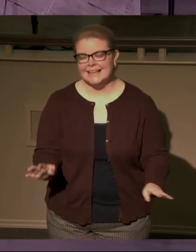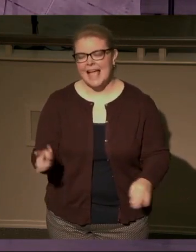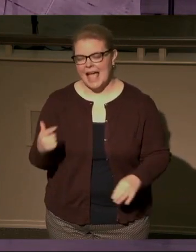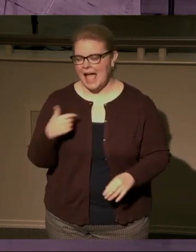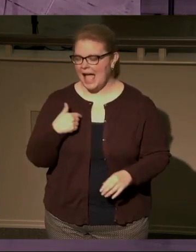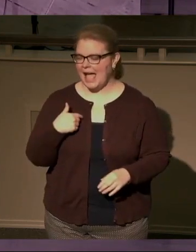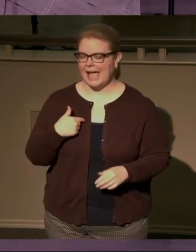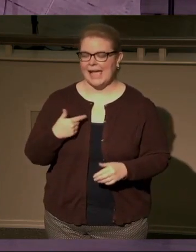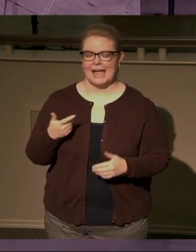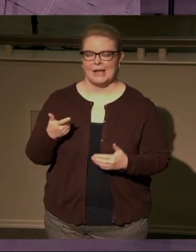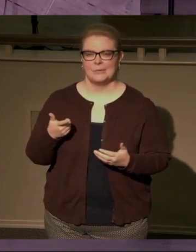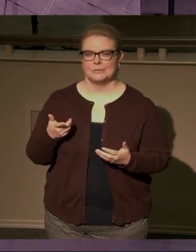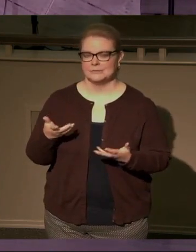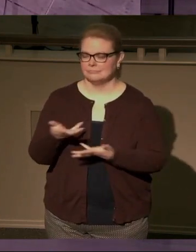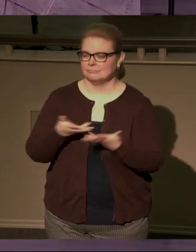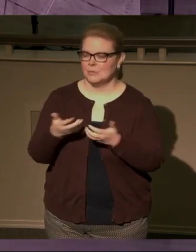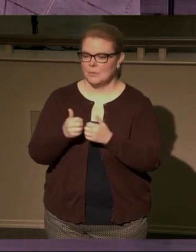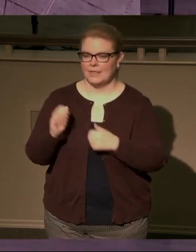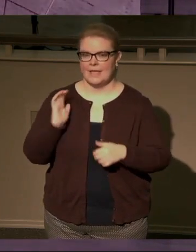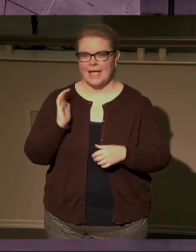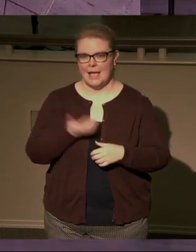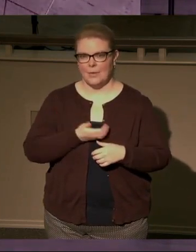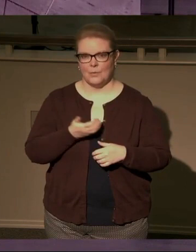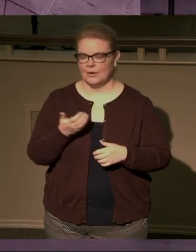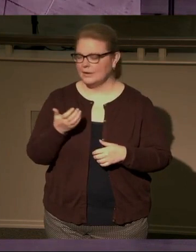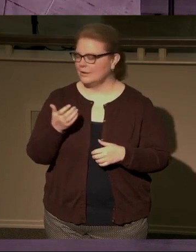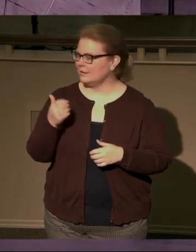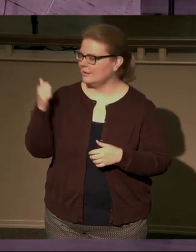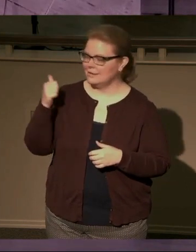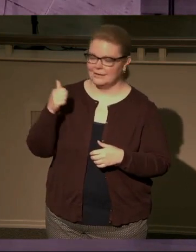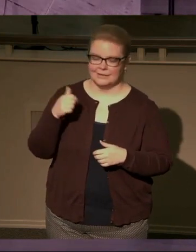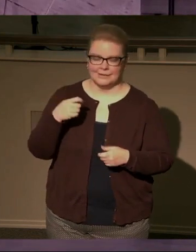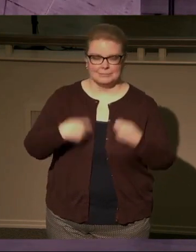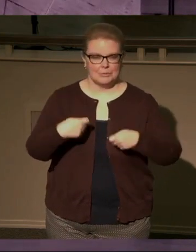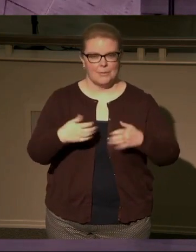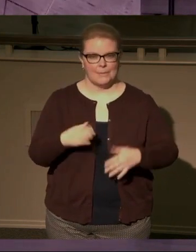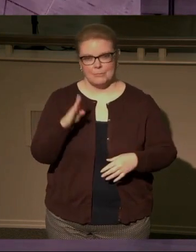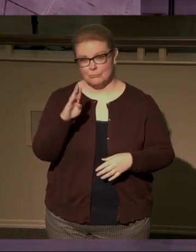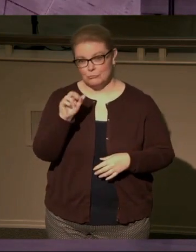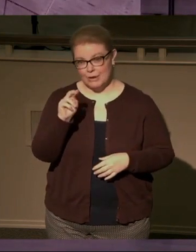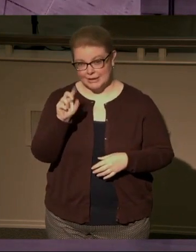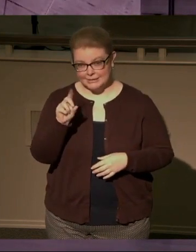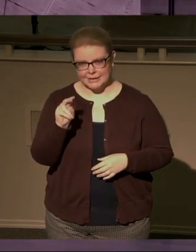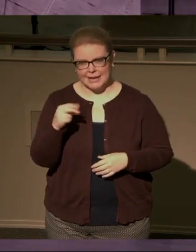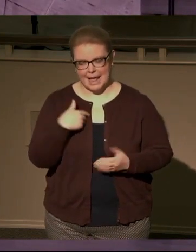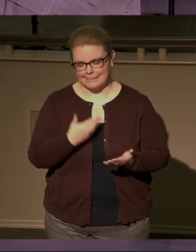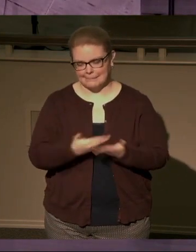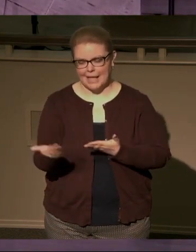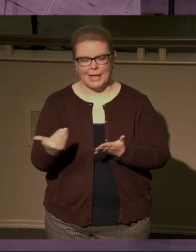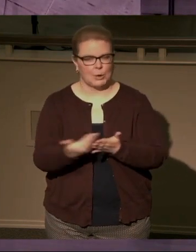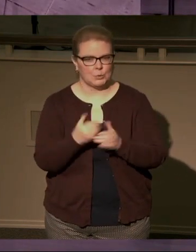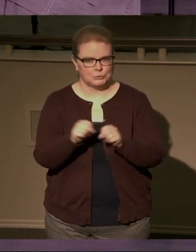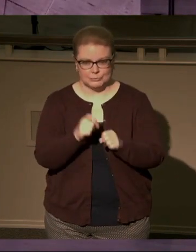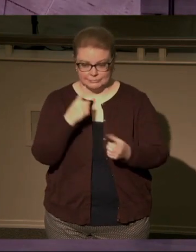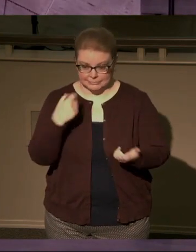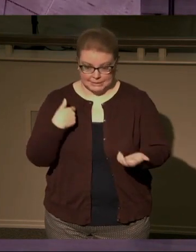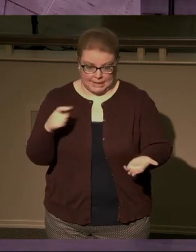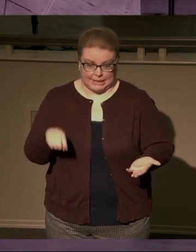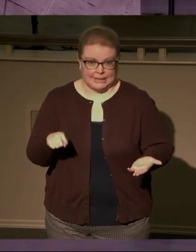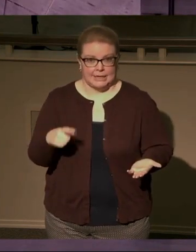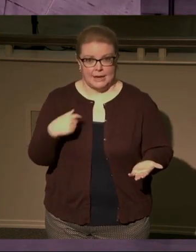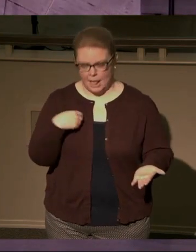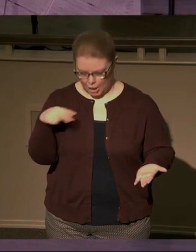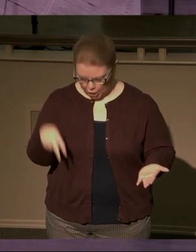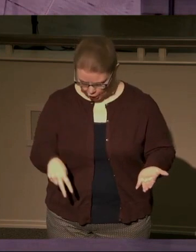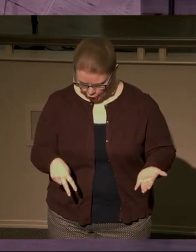I was hanging out with our very own whiz kid, with Brandon, and I'd gotten some new shoes because I just needed some new shoes. And I looked